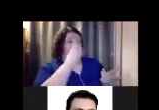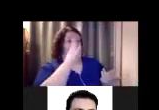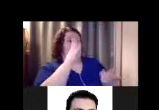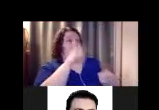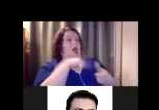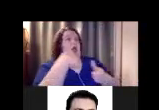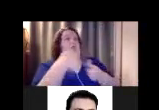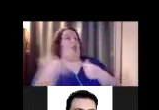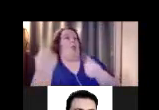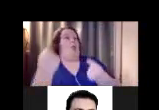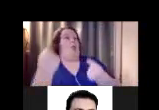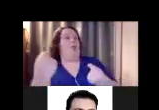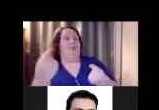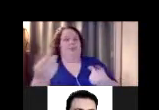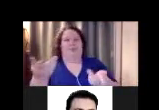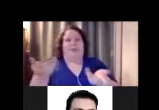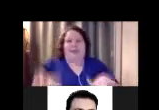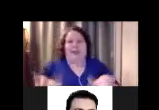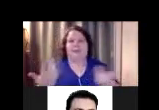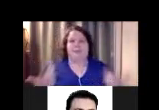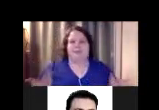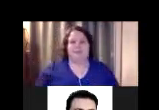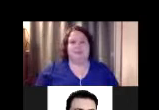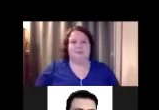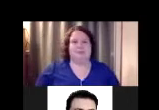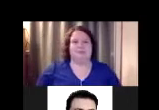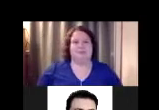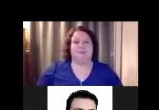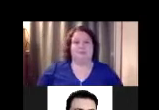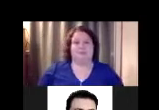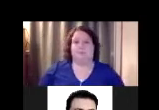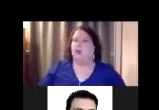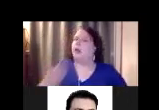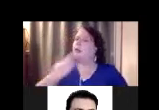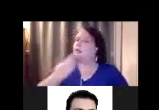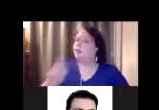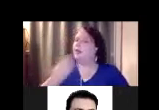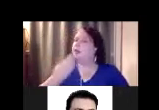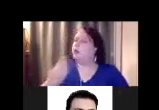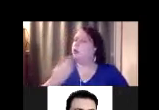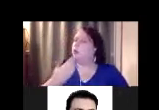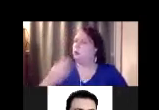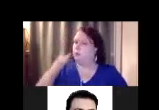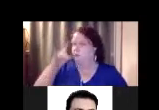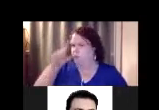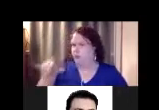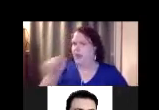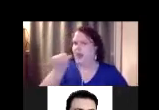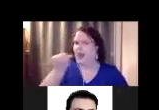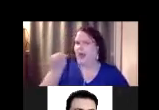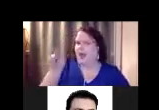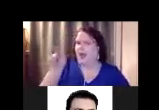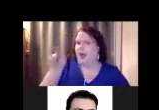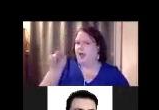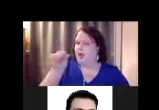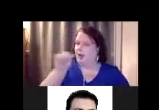This seems just really urgent. Thank you for that, Aaron. I think